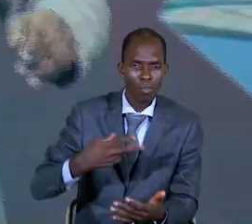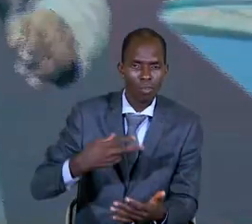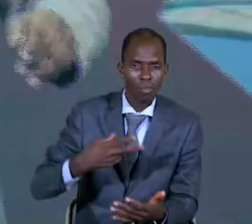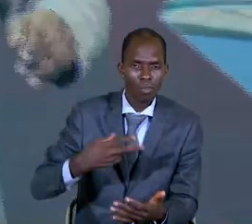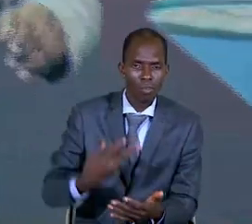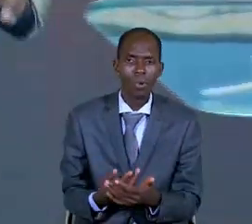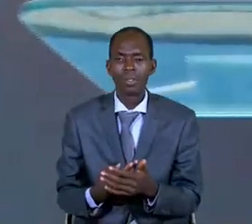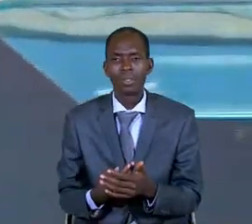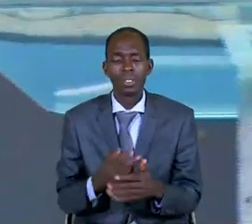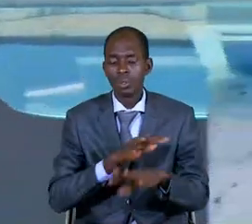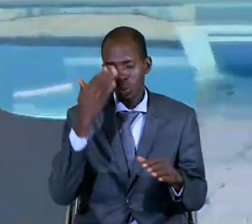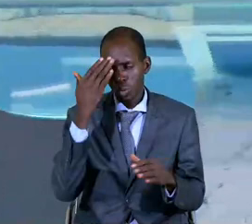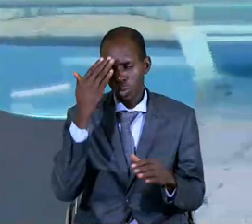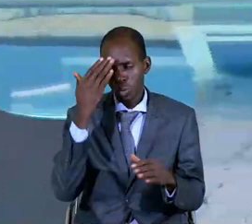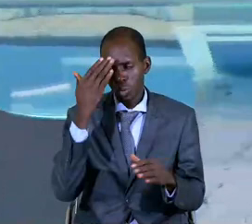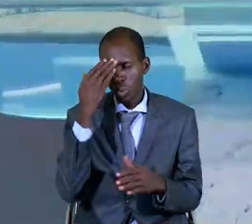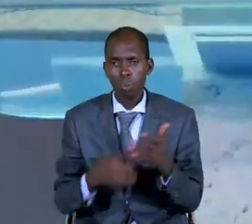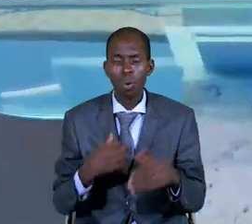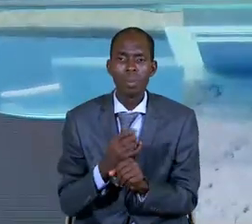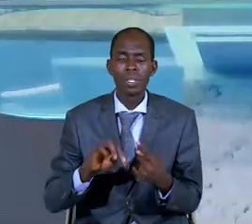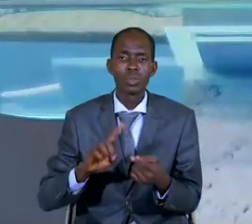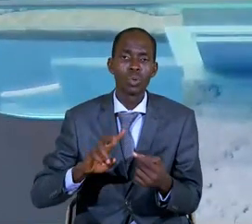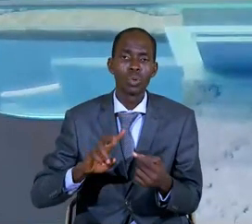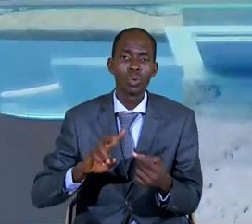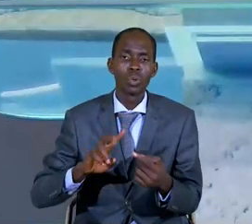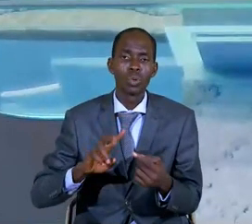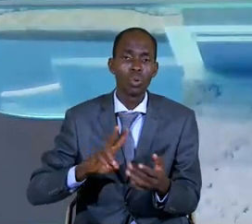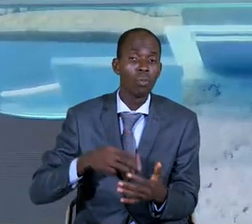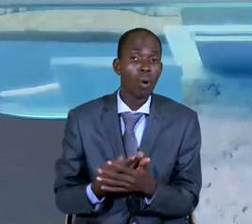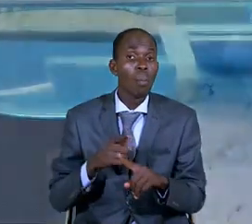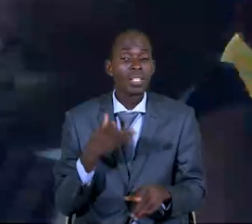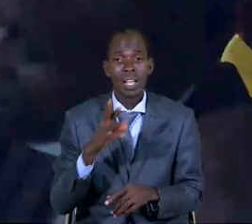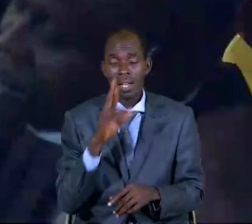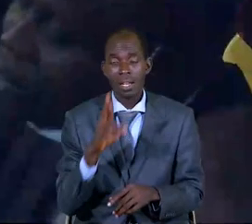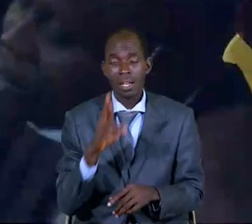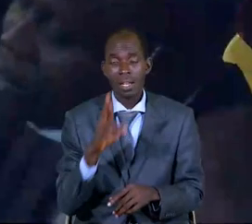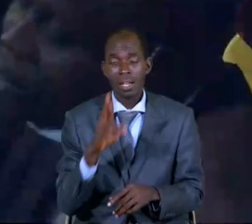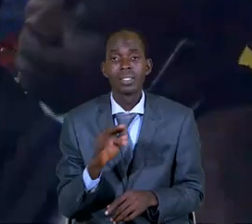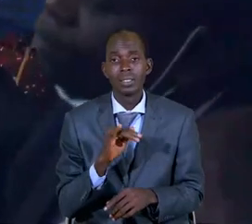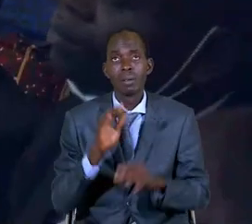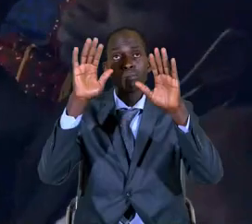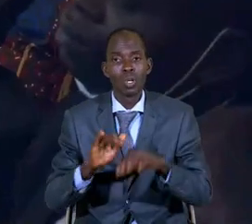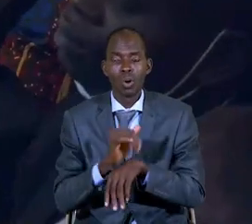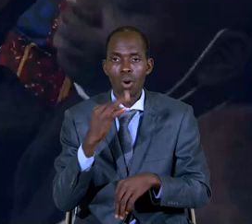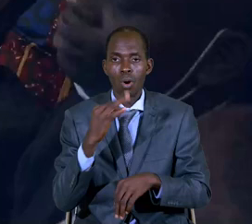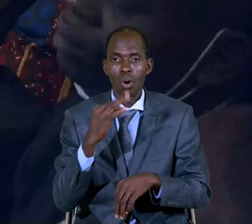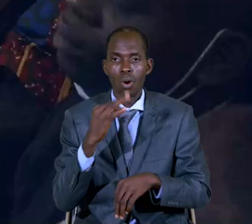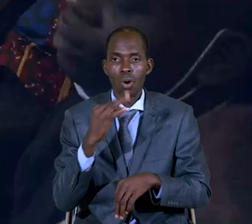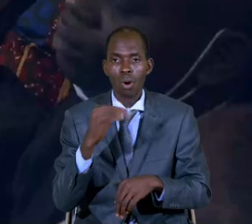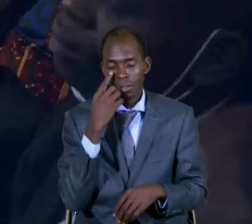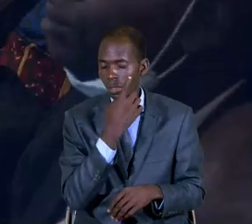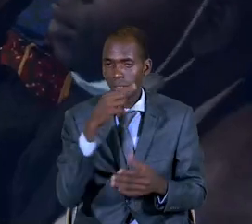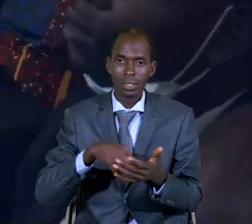on. But there's a miracle of sight tonight. Give me a good alpha